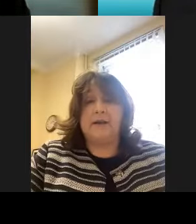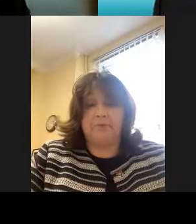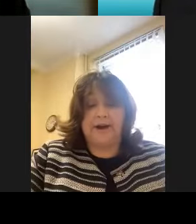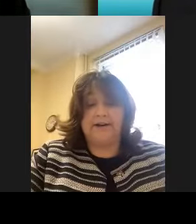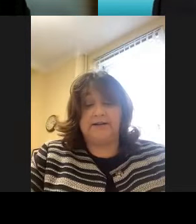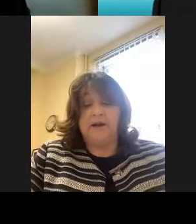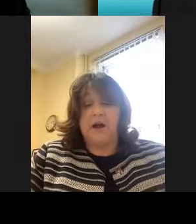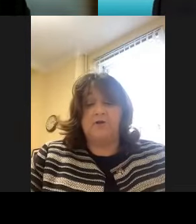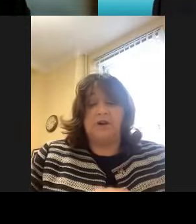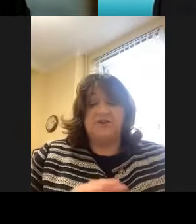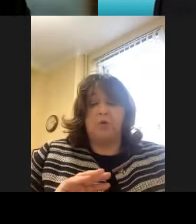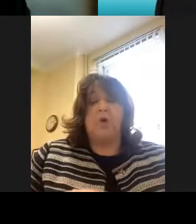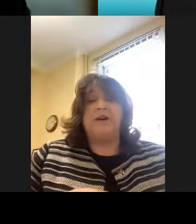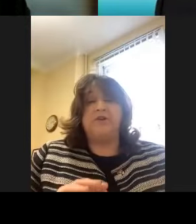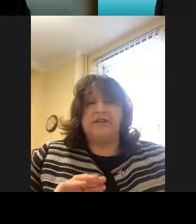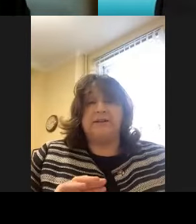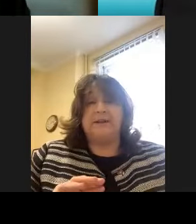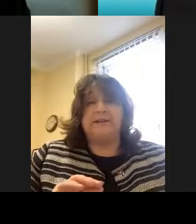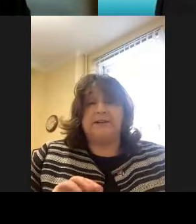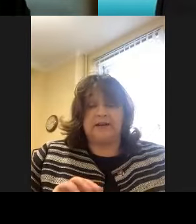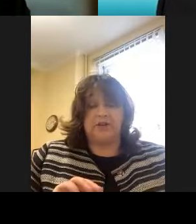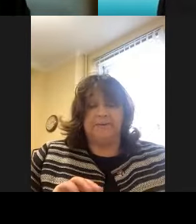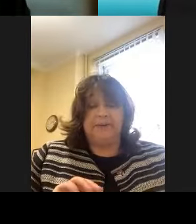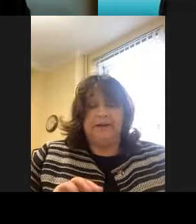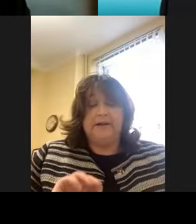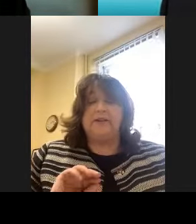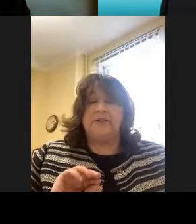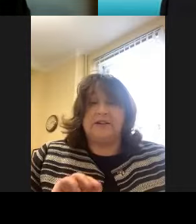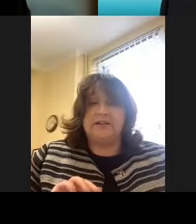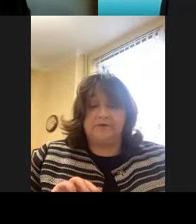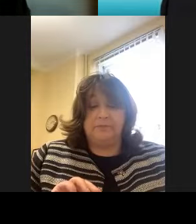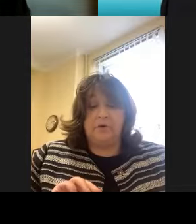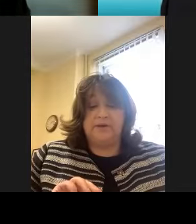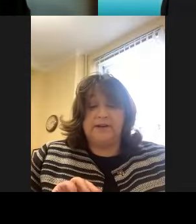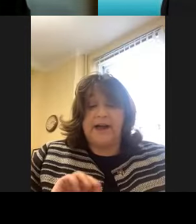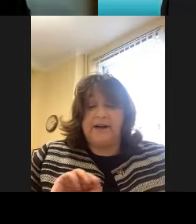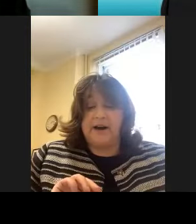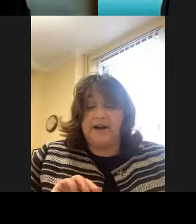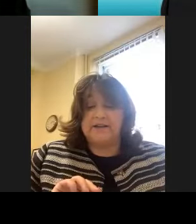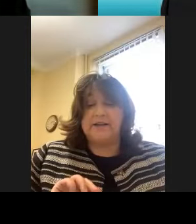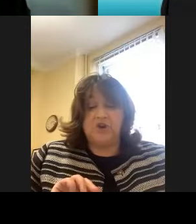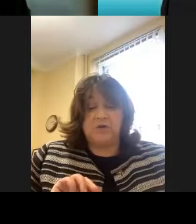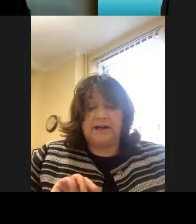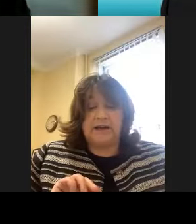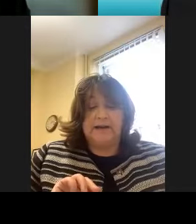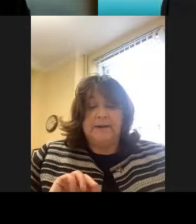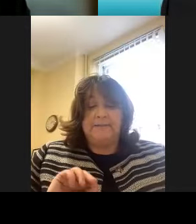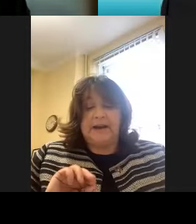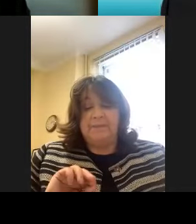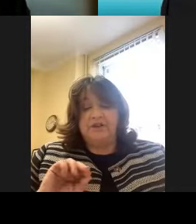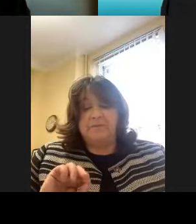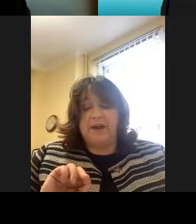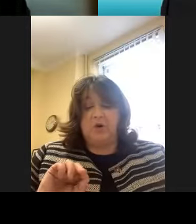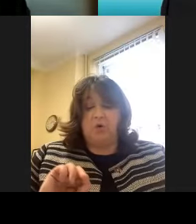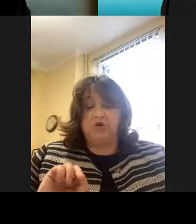policy and practice across the wider disability sector. Successive reports have highlighted issues like being